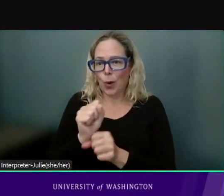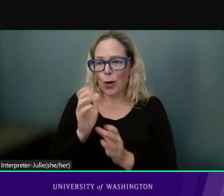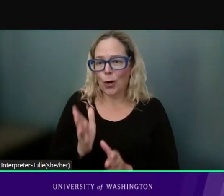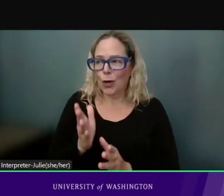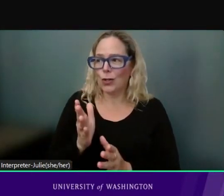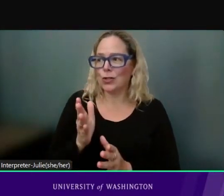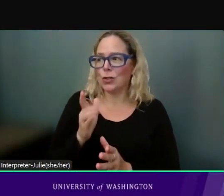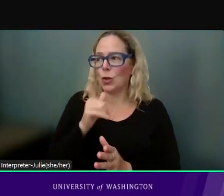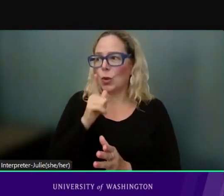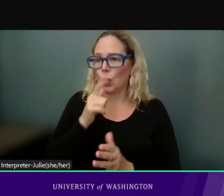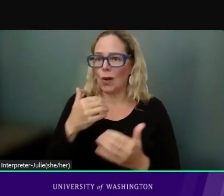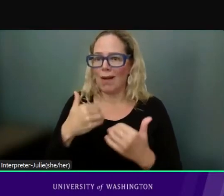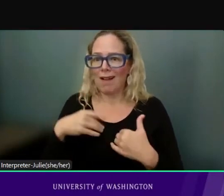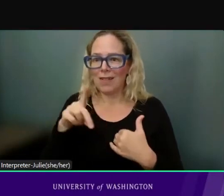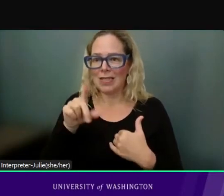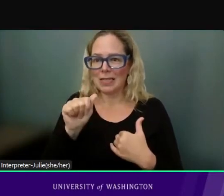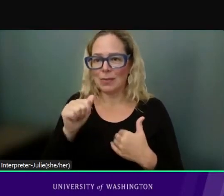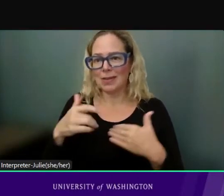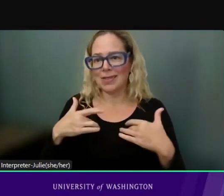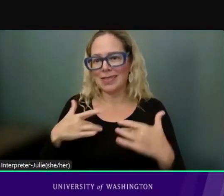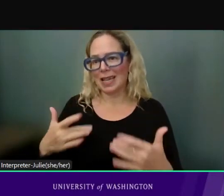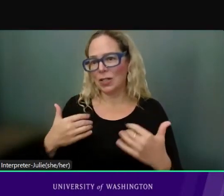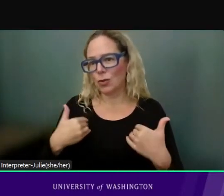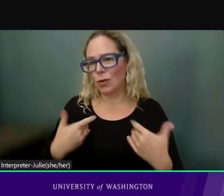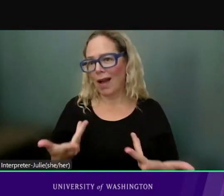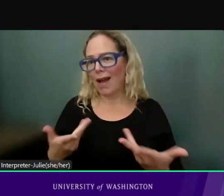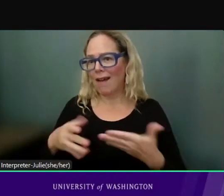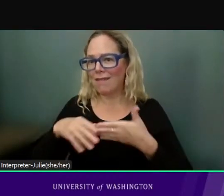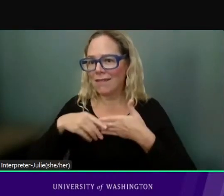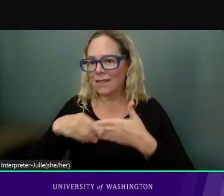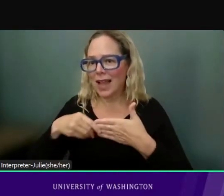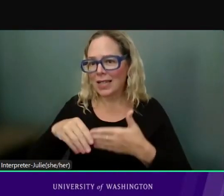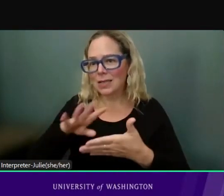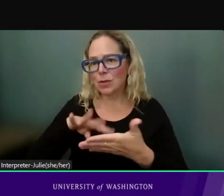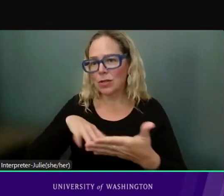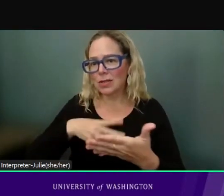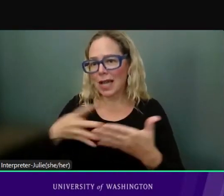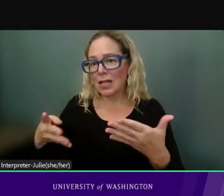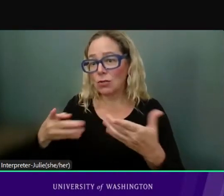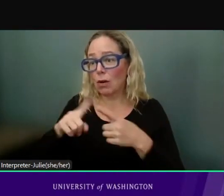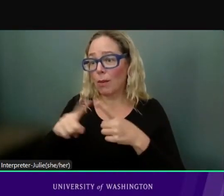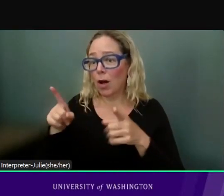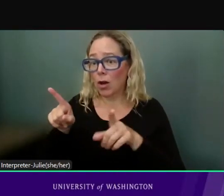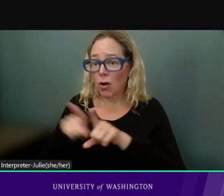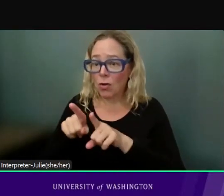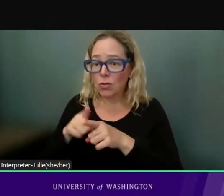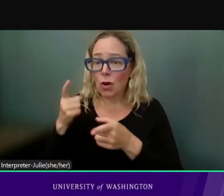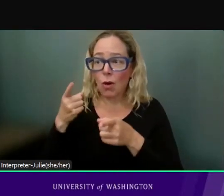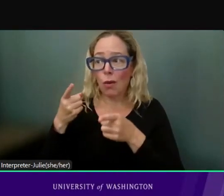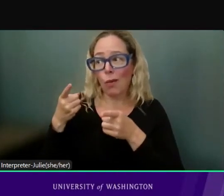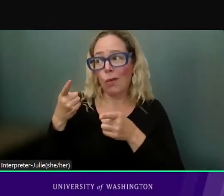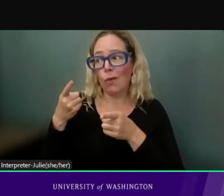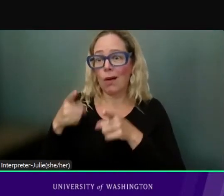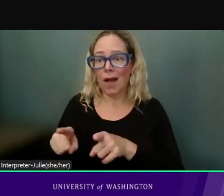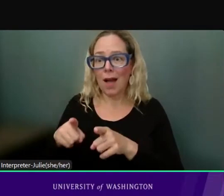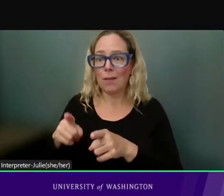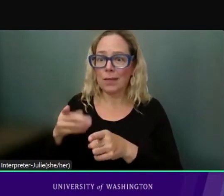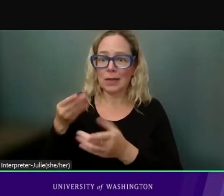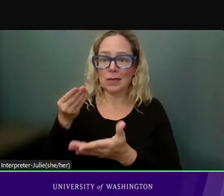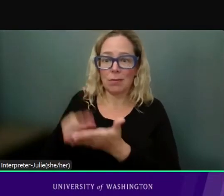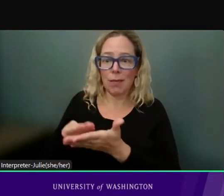schedules, but still face significant disparities in wages, job stability, and other work conditions.